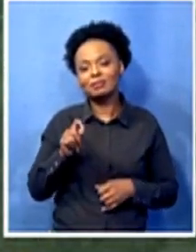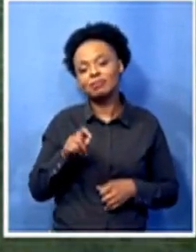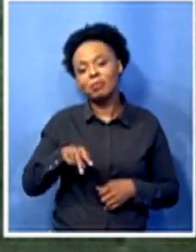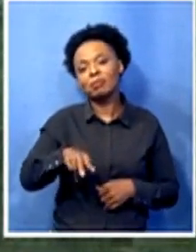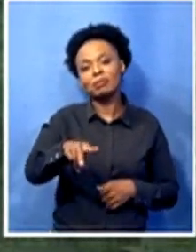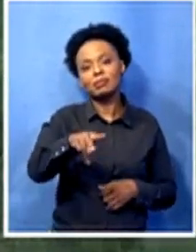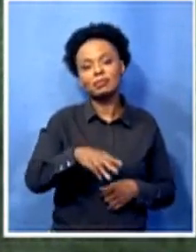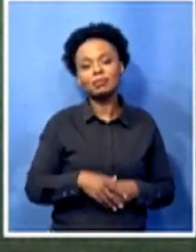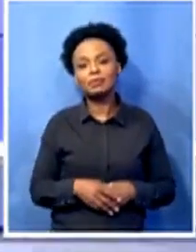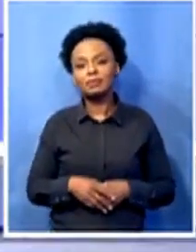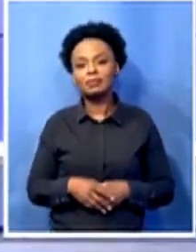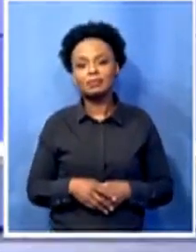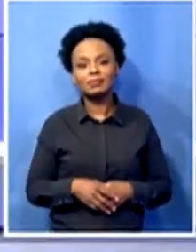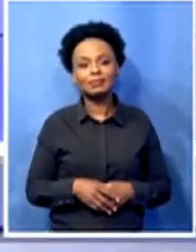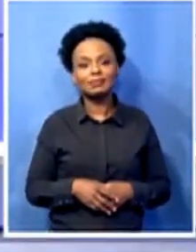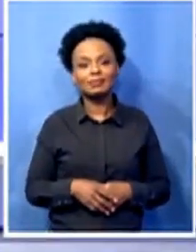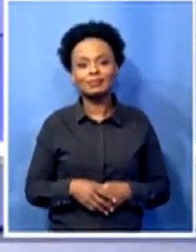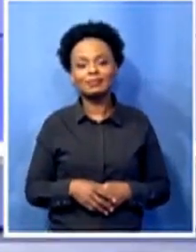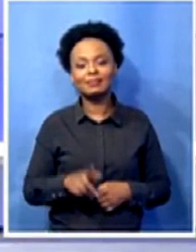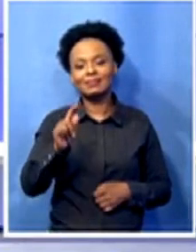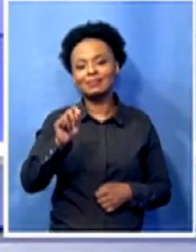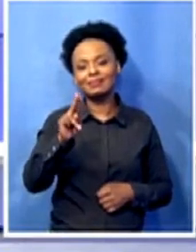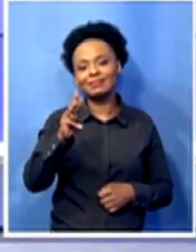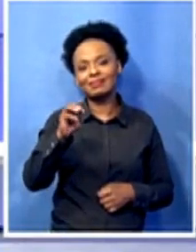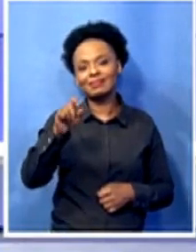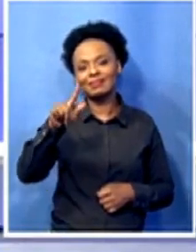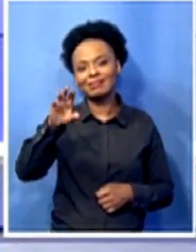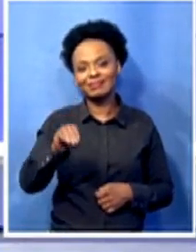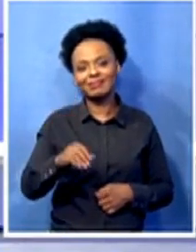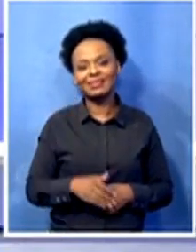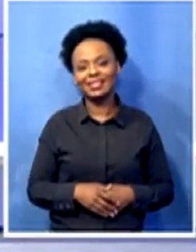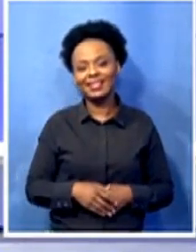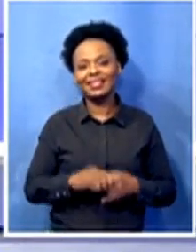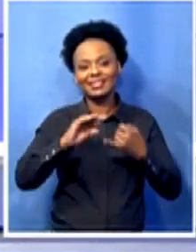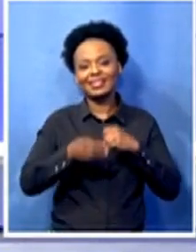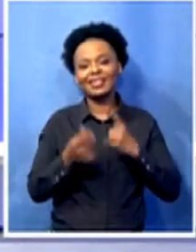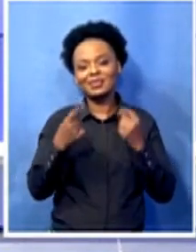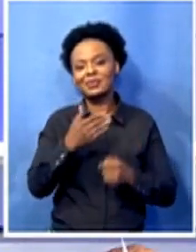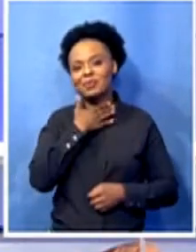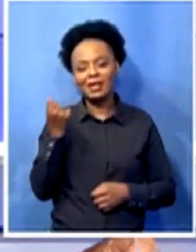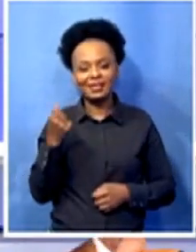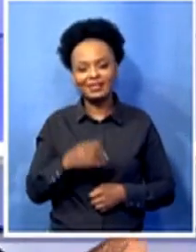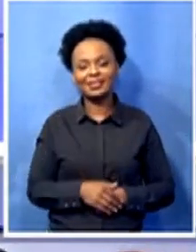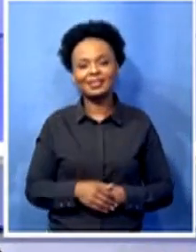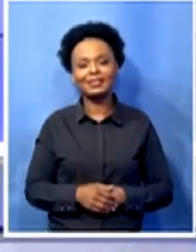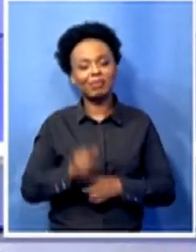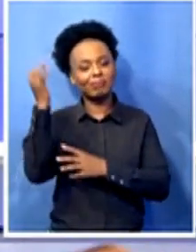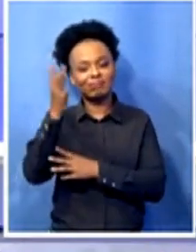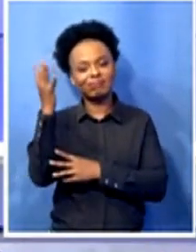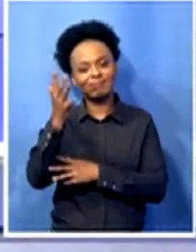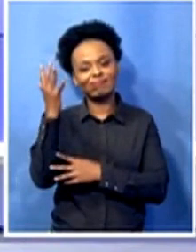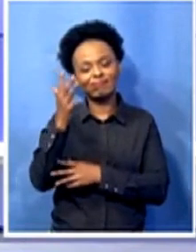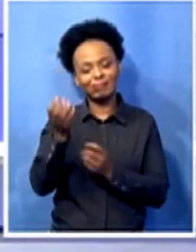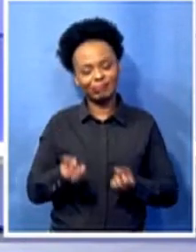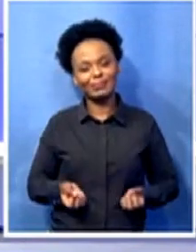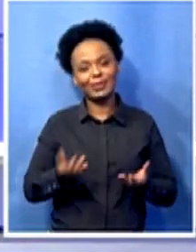Tumelo Machogo there, as always, trying to do his best to deliver the story of the moment, and out of breath, Tumelo Machogo